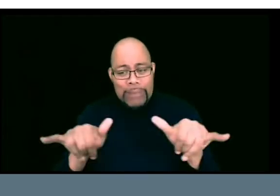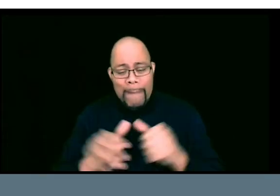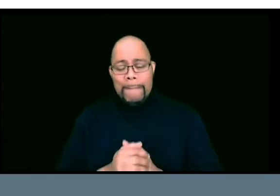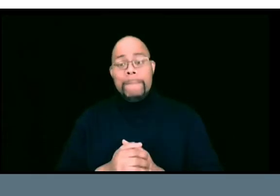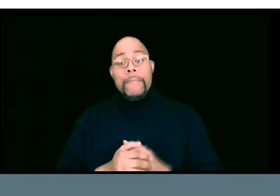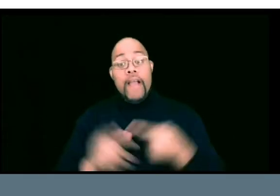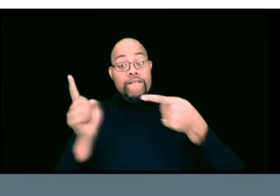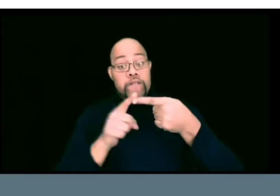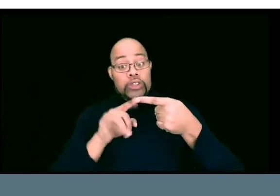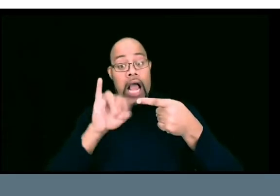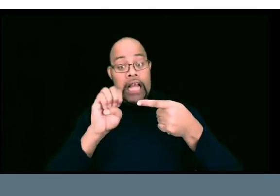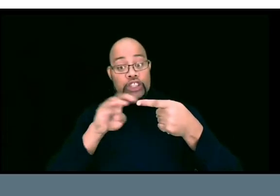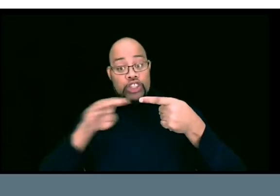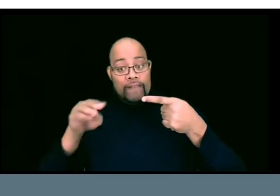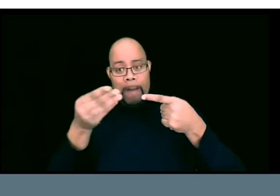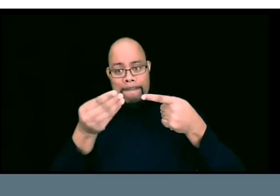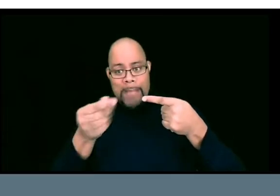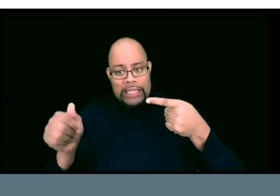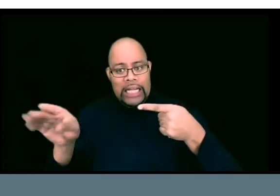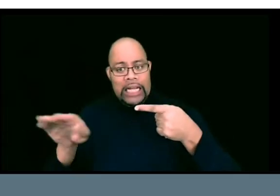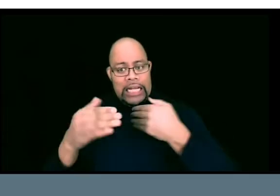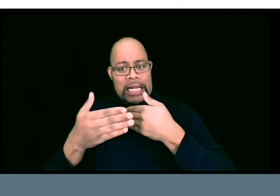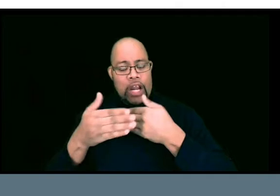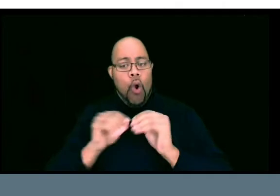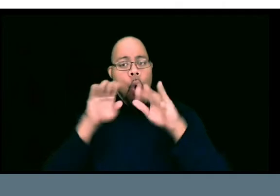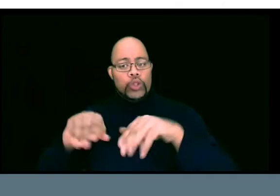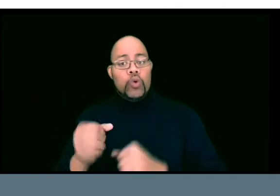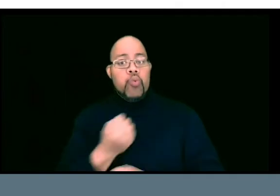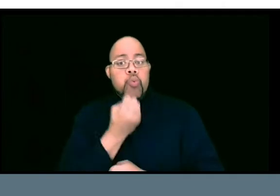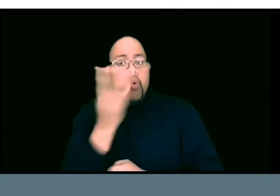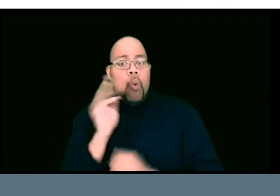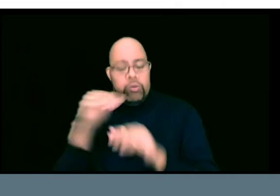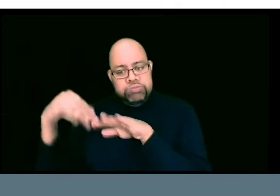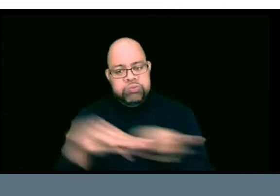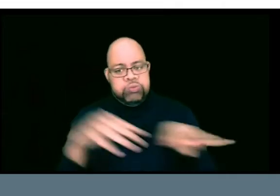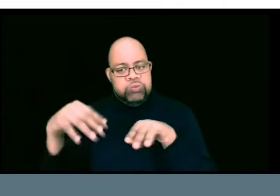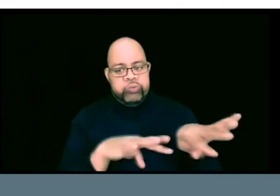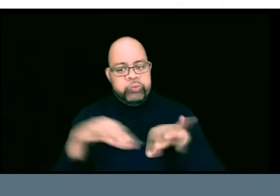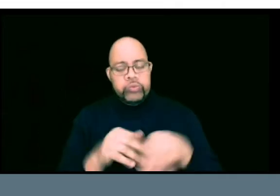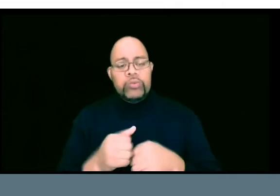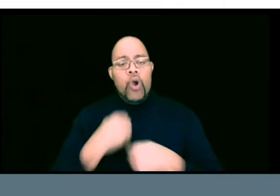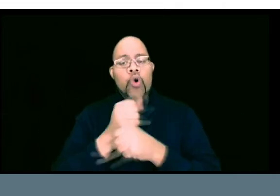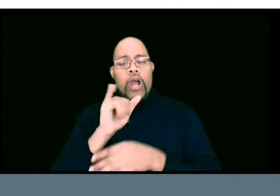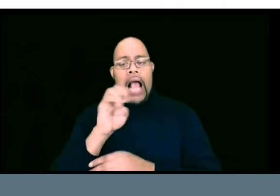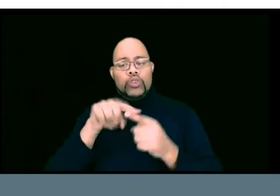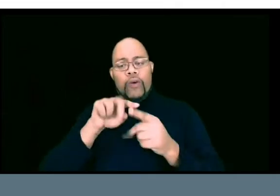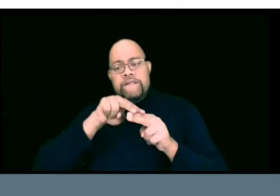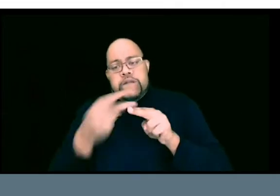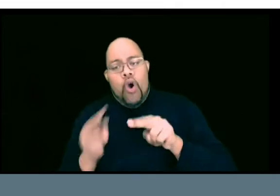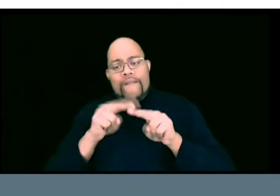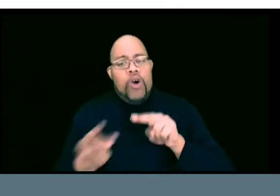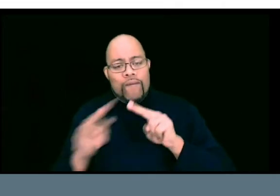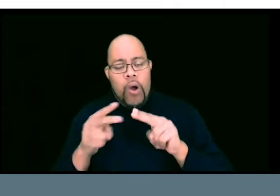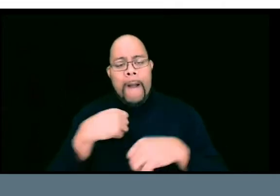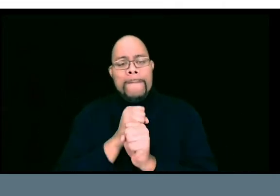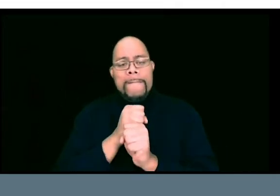happening here at the exact same time. One, the ice shelf is melting by the ocean. Warm currents are getting underneath of the shelf, causing large